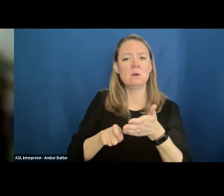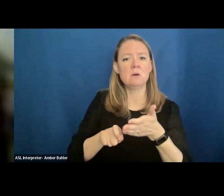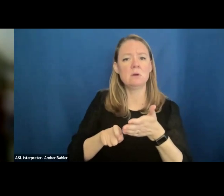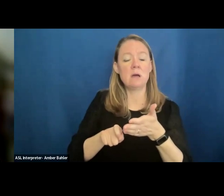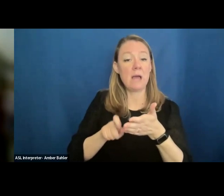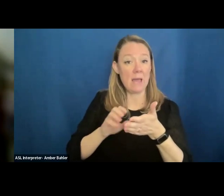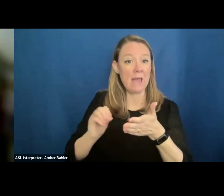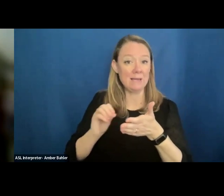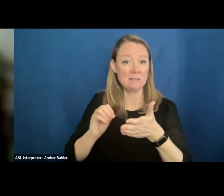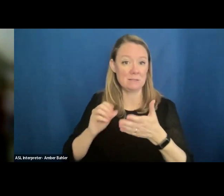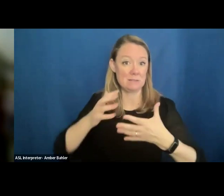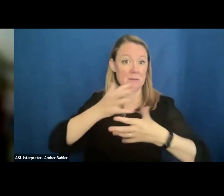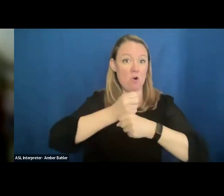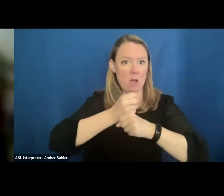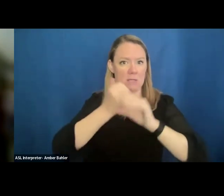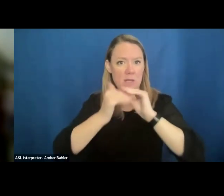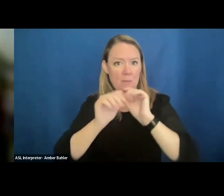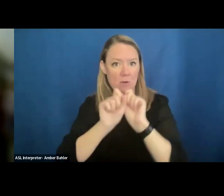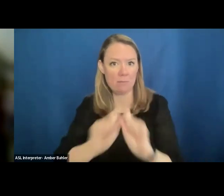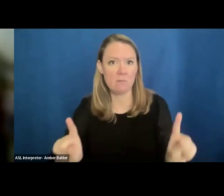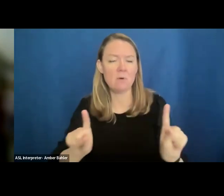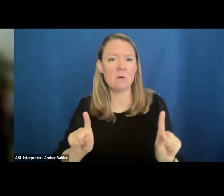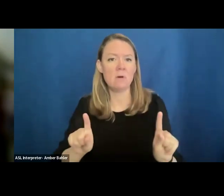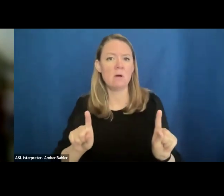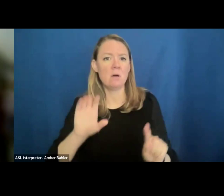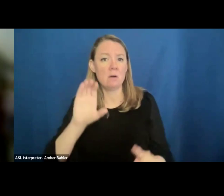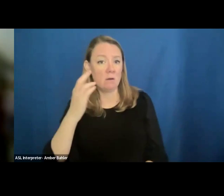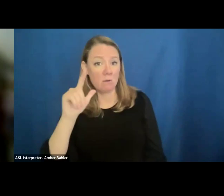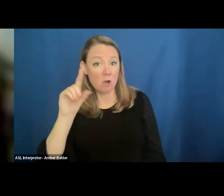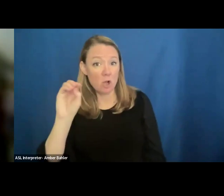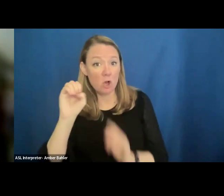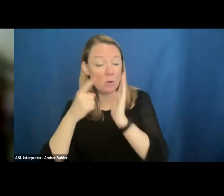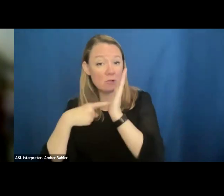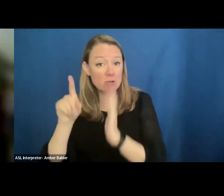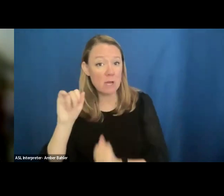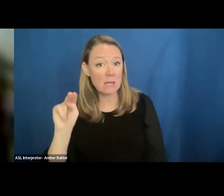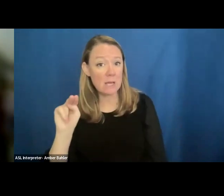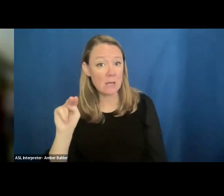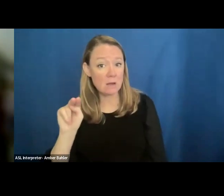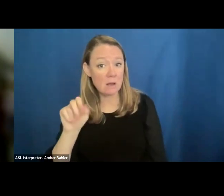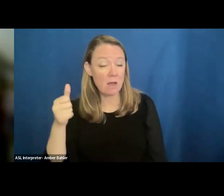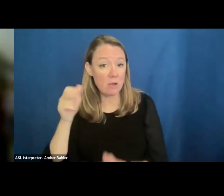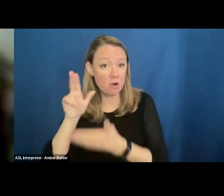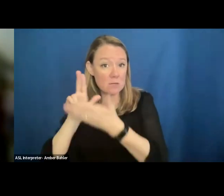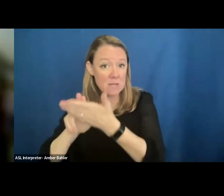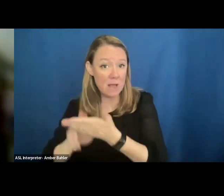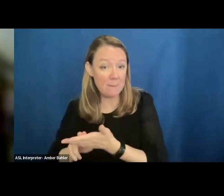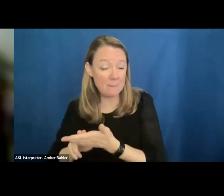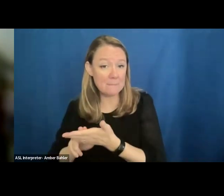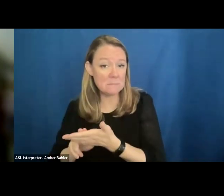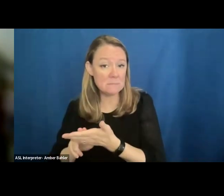Thank you. Okay. And Chloe, just checking in, any additional signups that we received